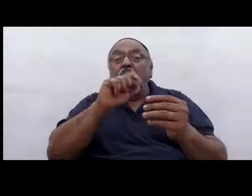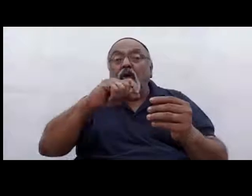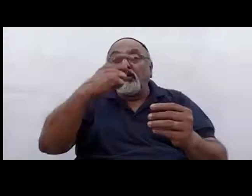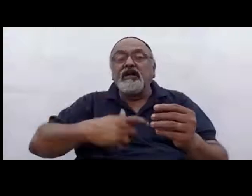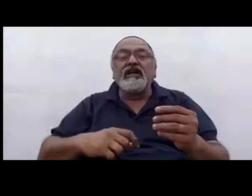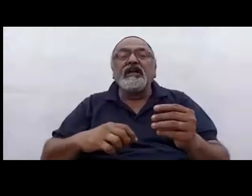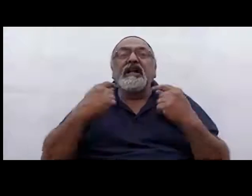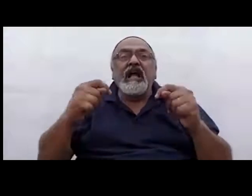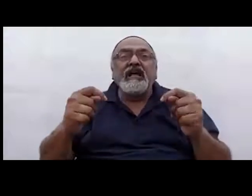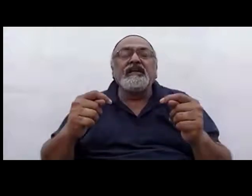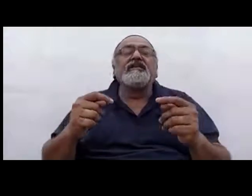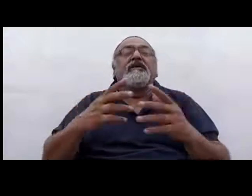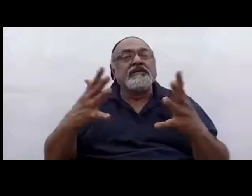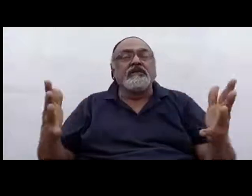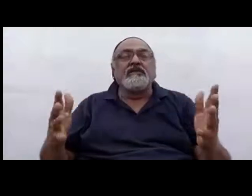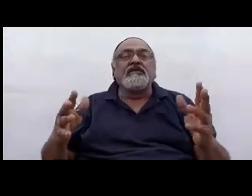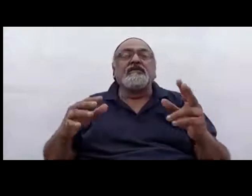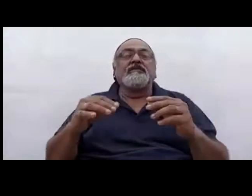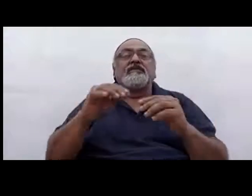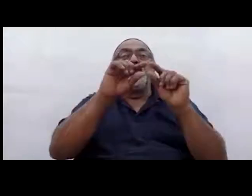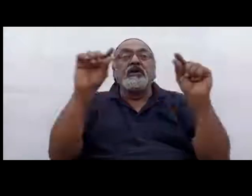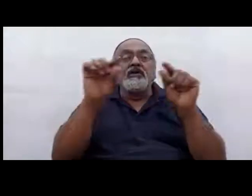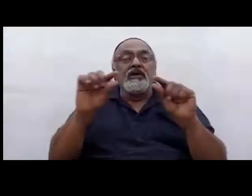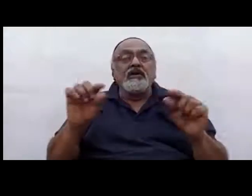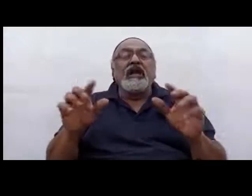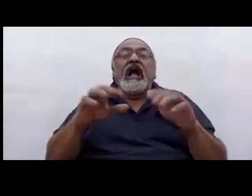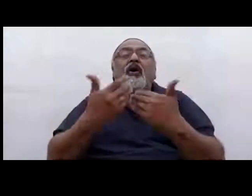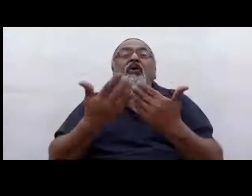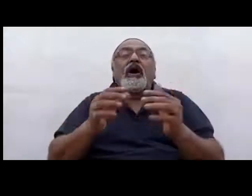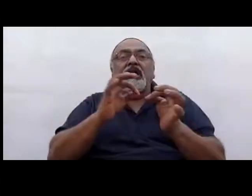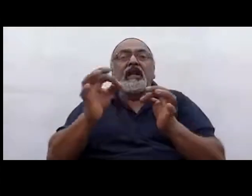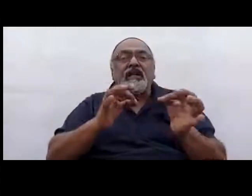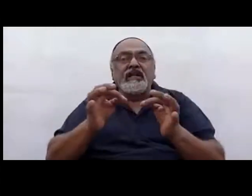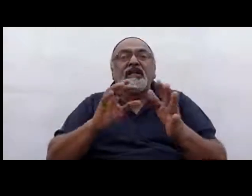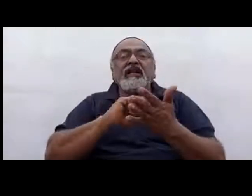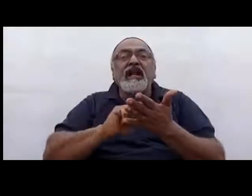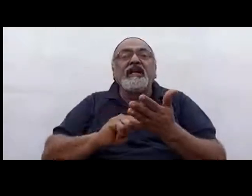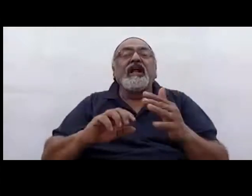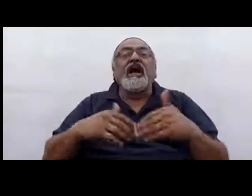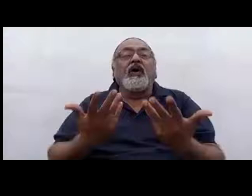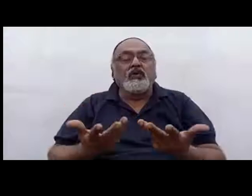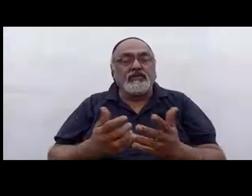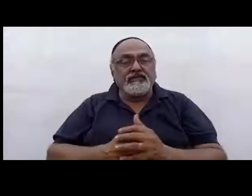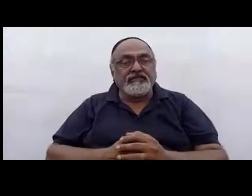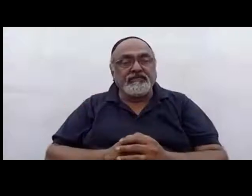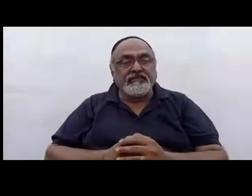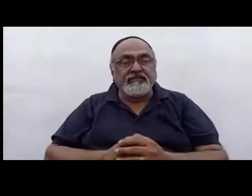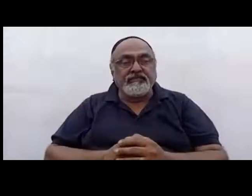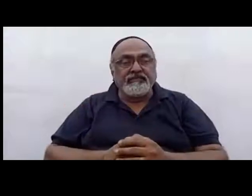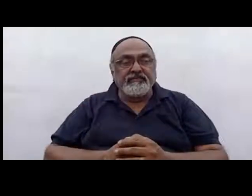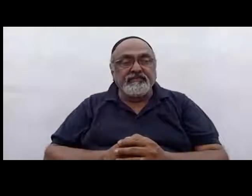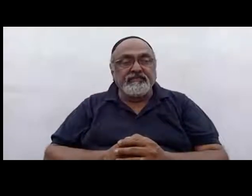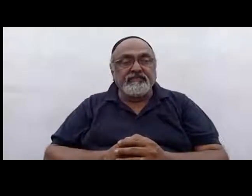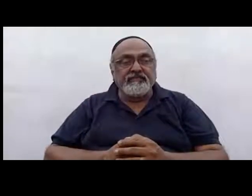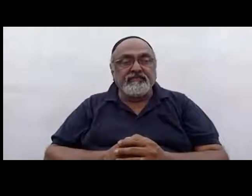to. So these are some of the examples how you can begin, how you can include these sentences, like how you